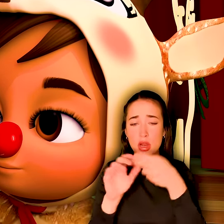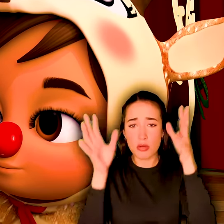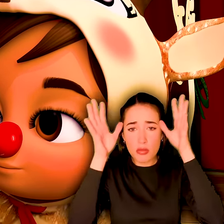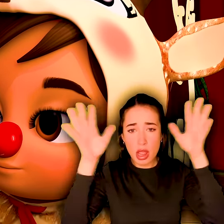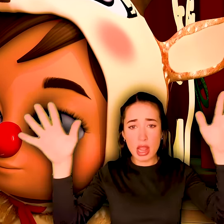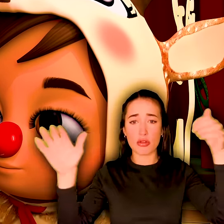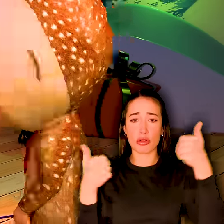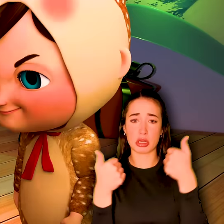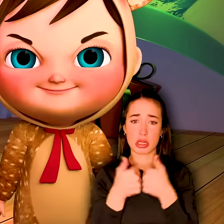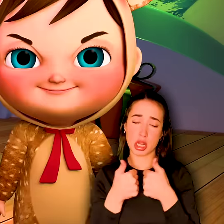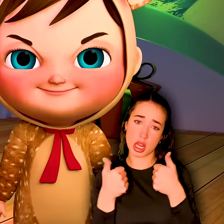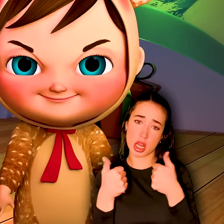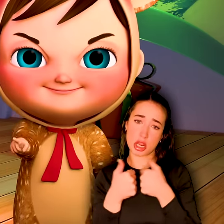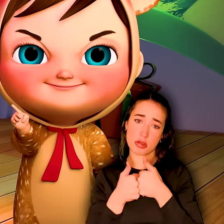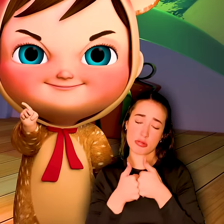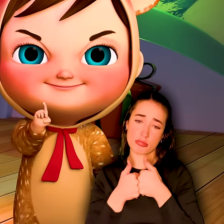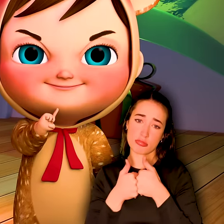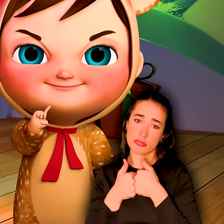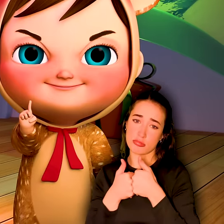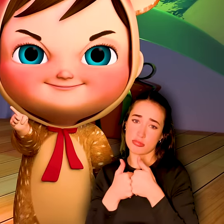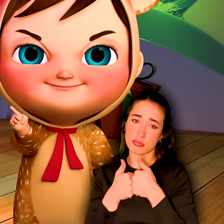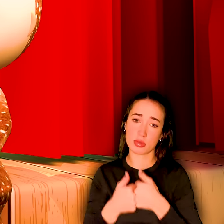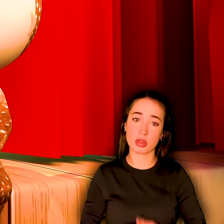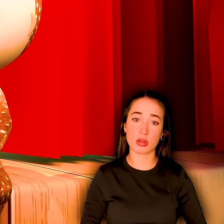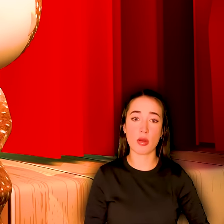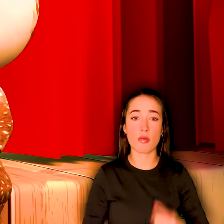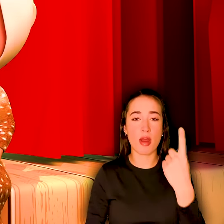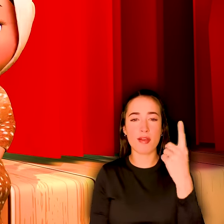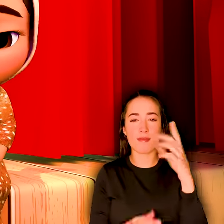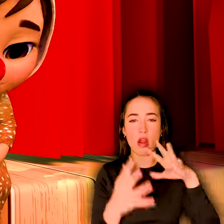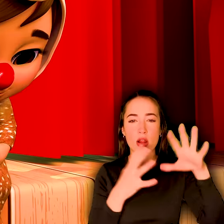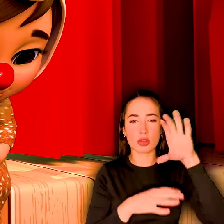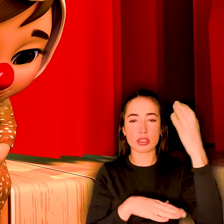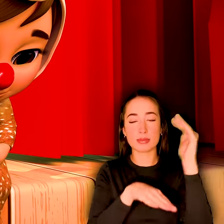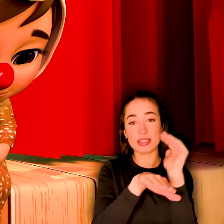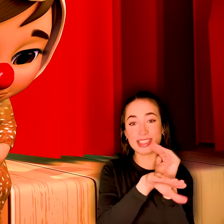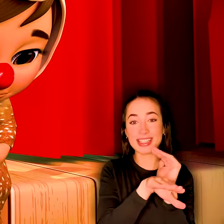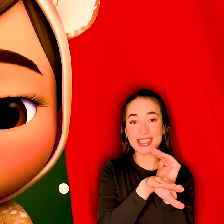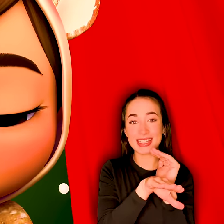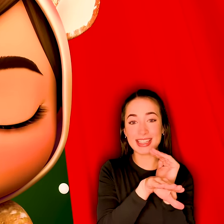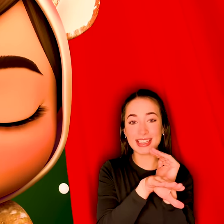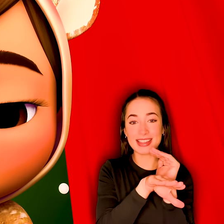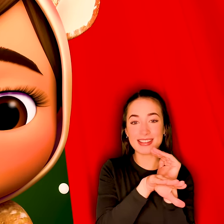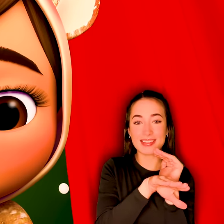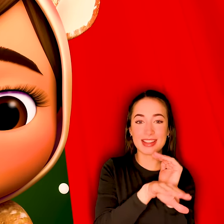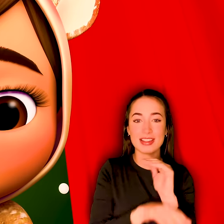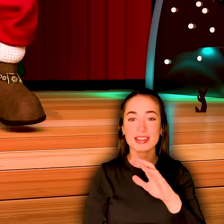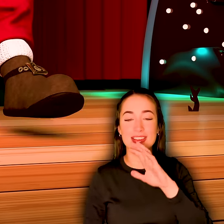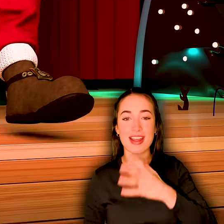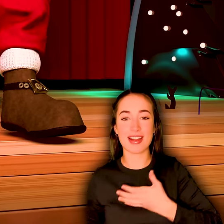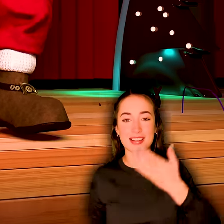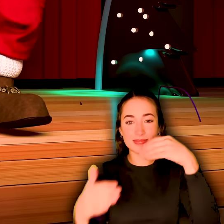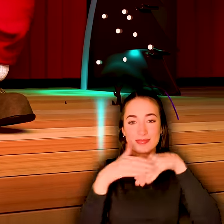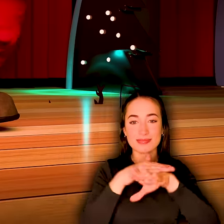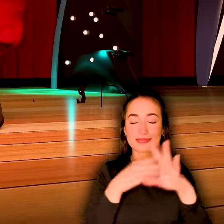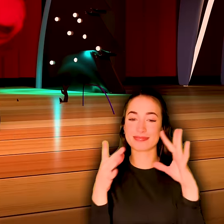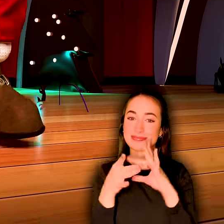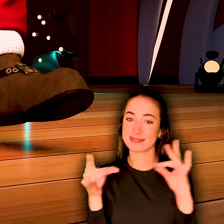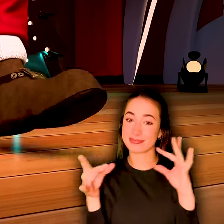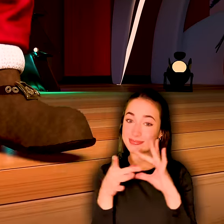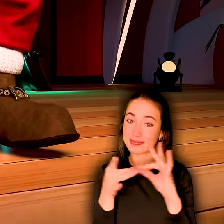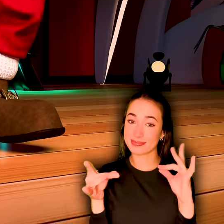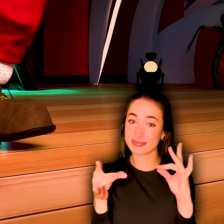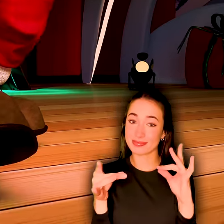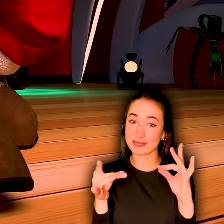joining any reindeer games then one foggy christmas eve santa